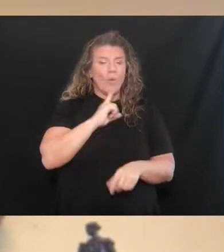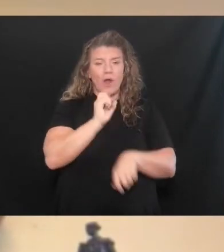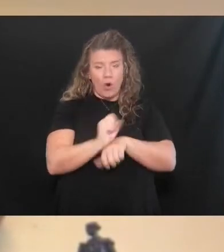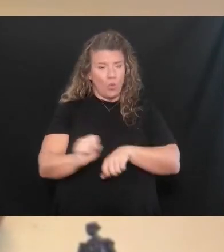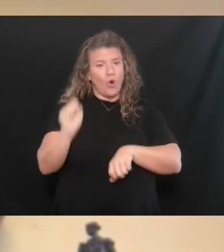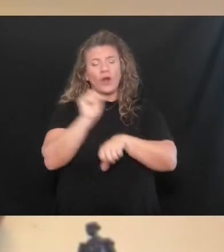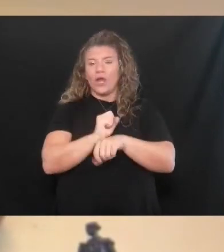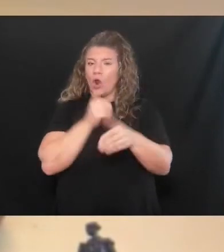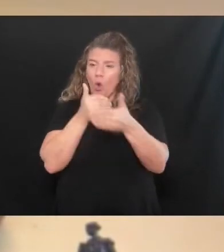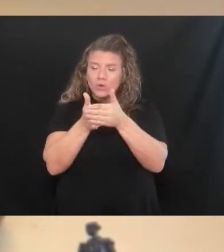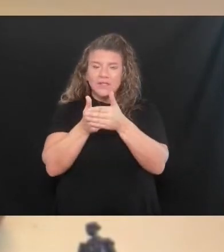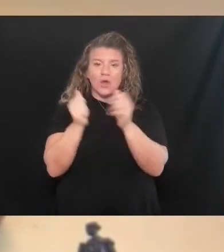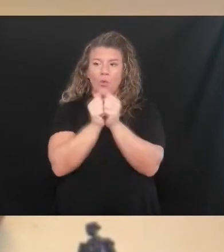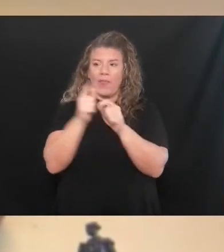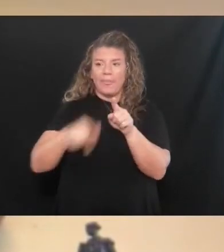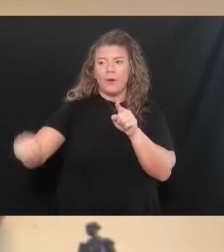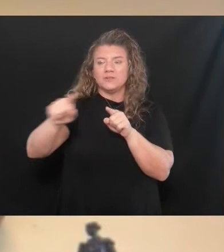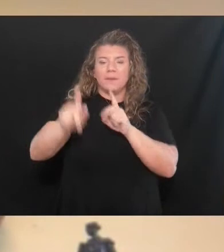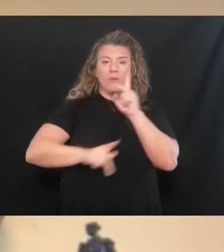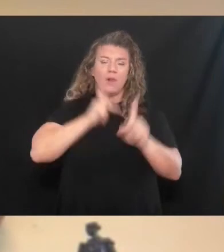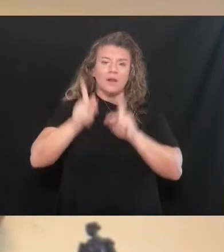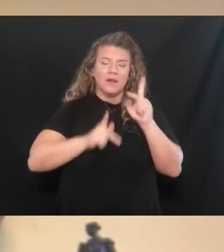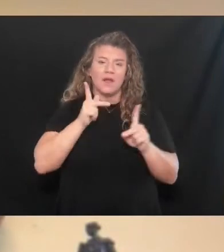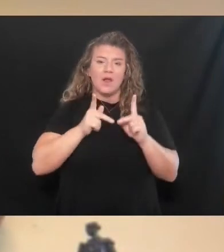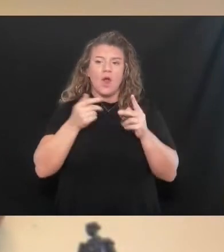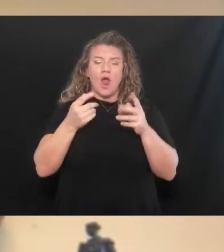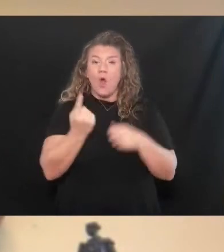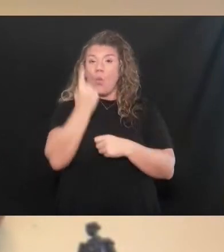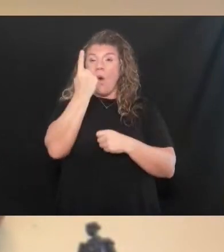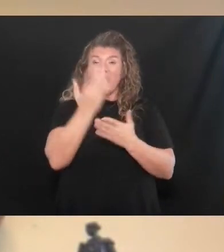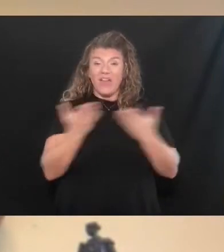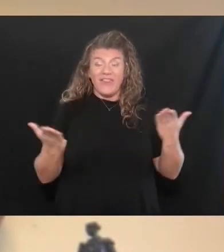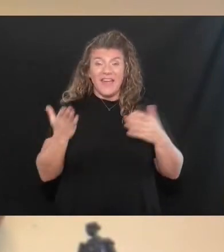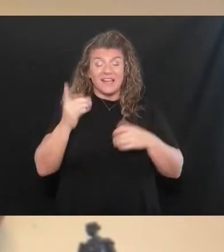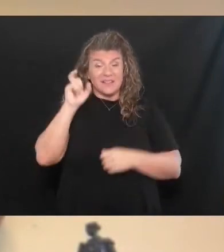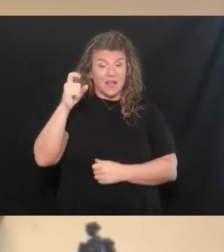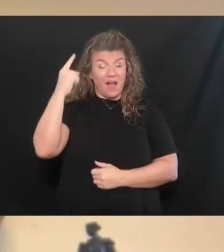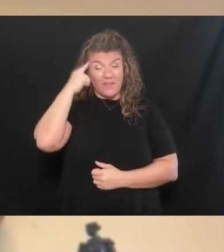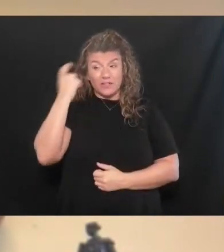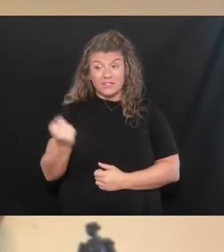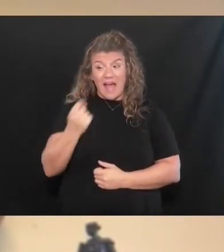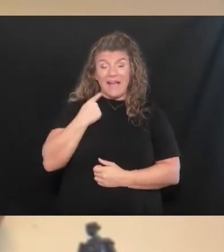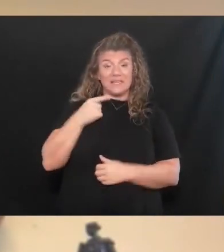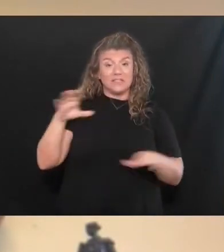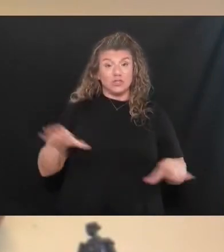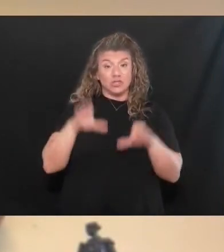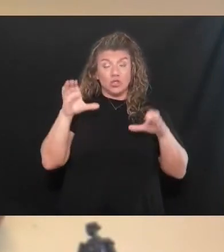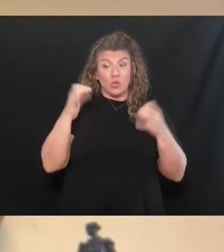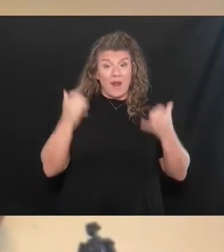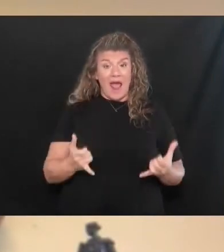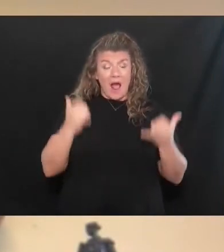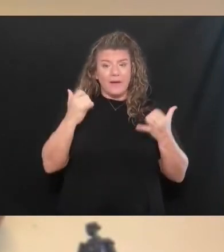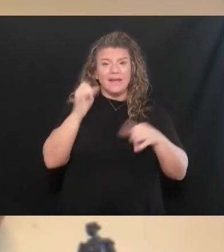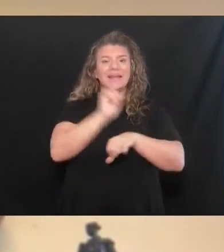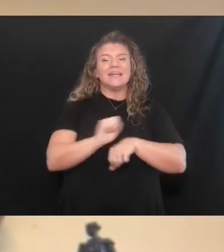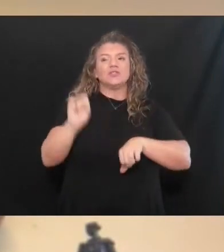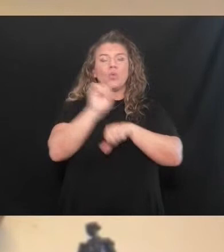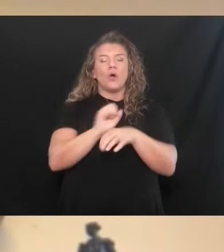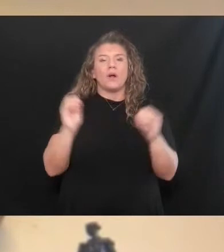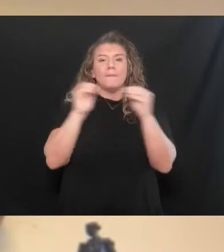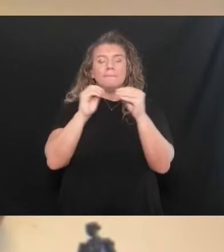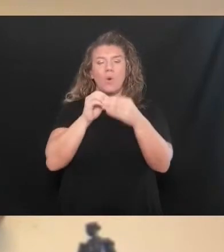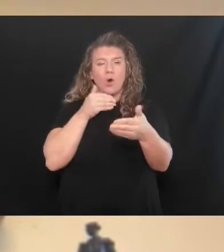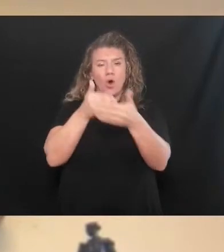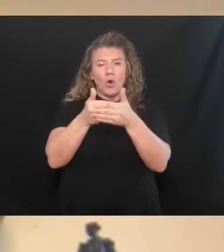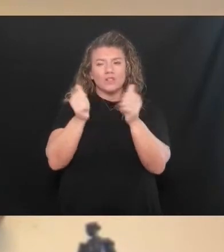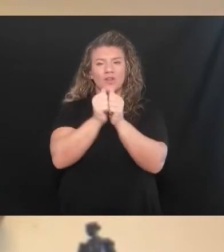working closely with those folks. And one of the things that the governor has directed us to do this time is to work more closely with